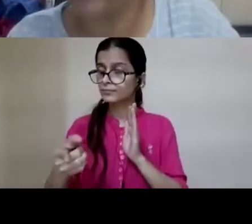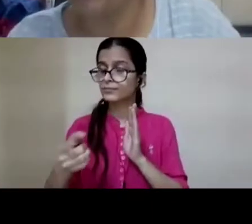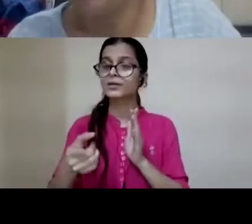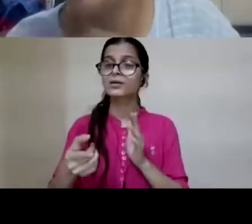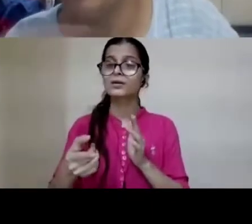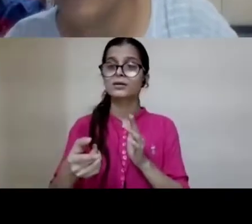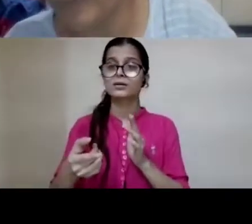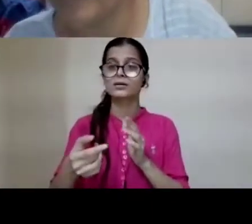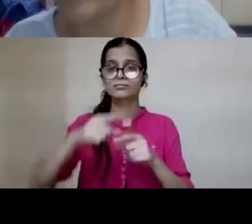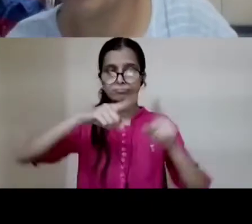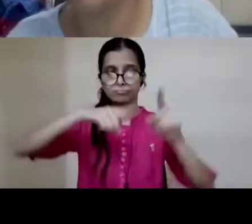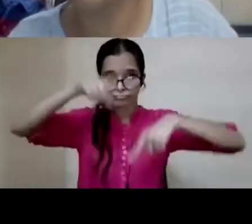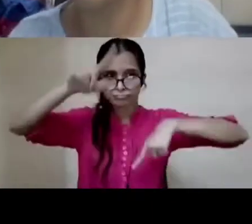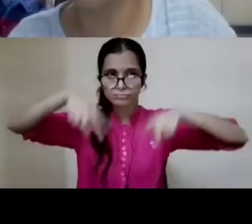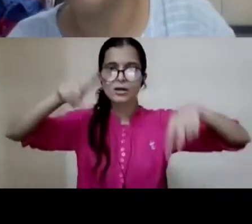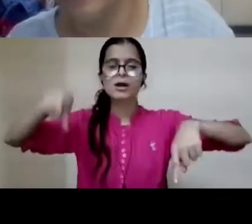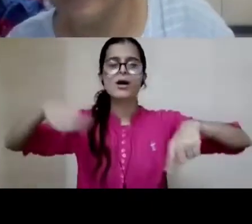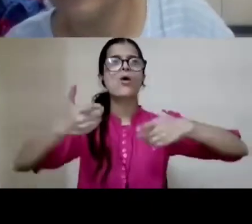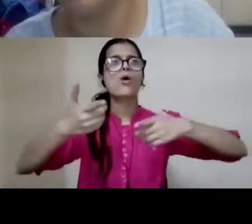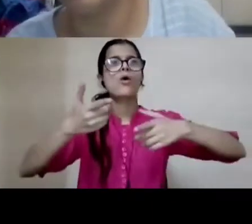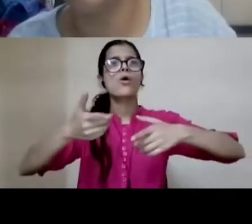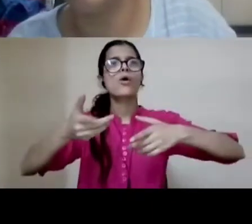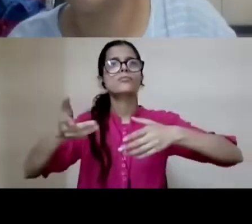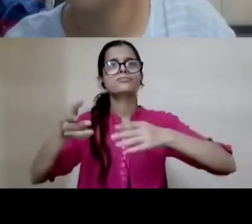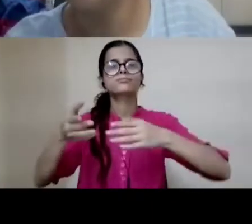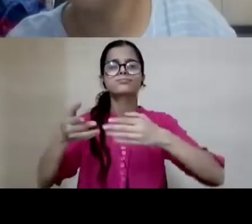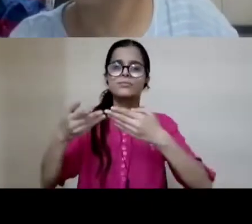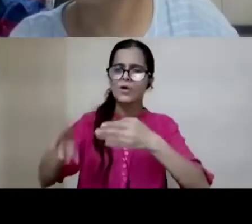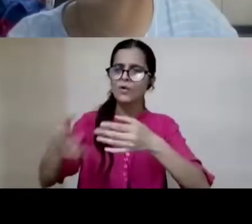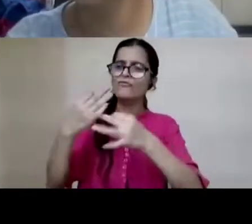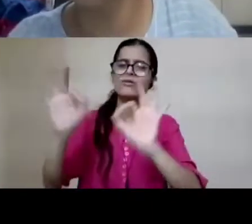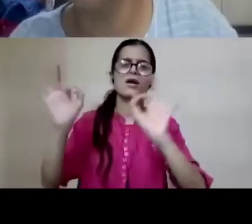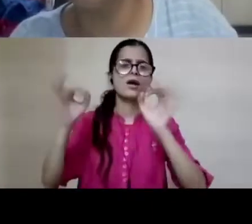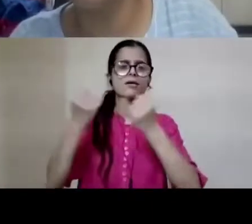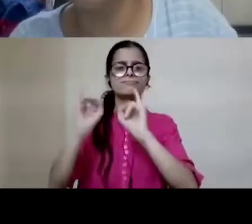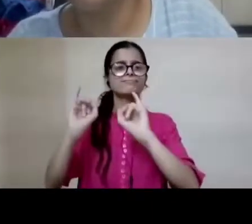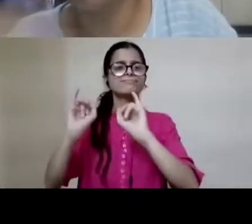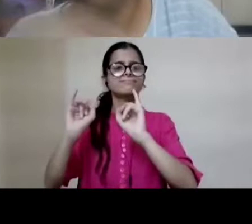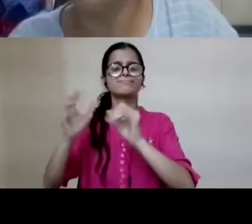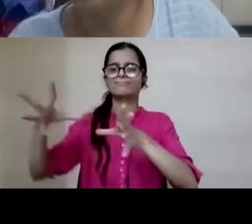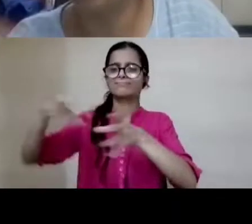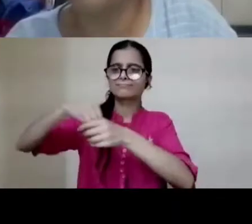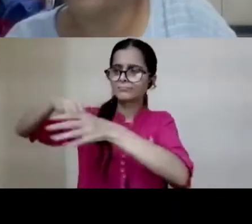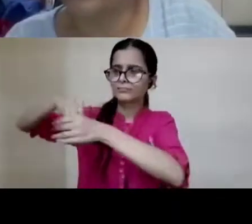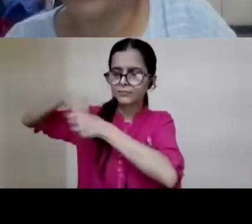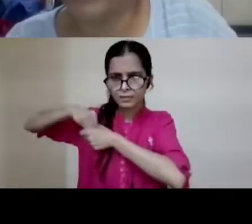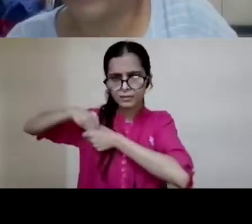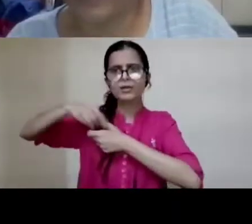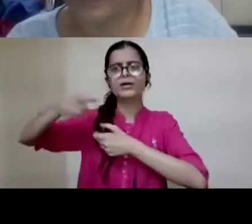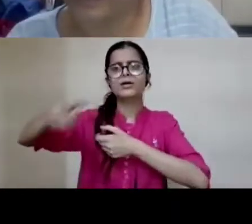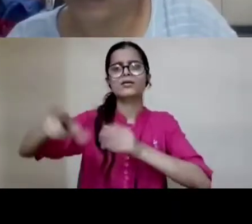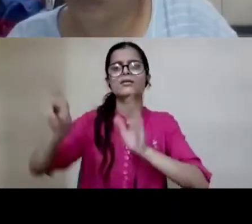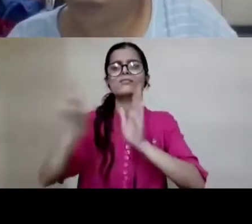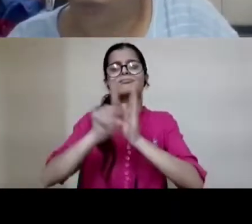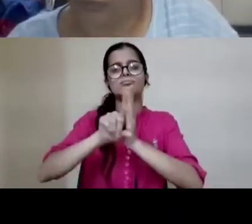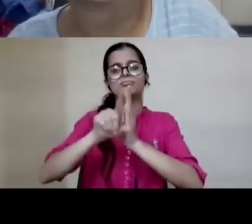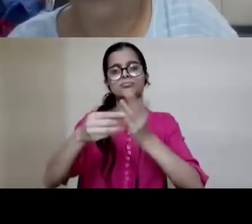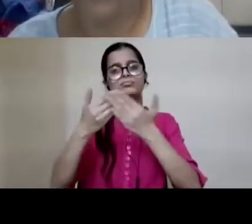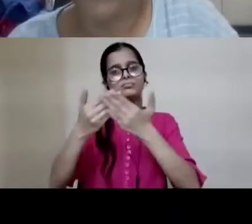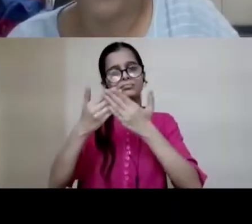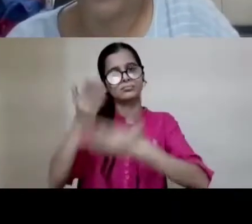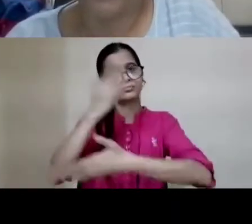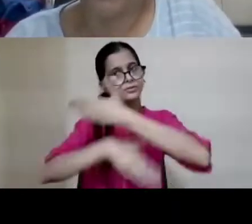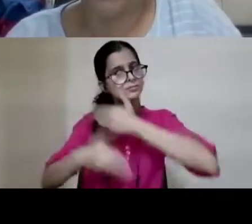and if you want to deepen democracy and deepen participation, so this engagement of law with disability studies is important.